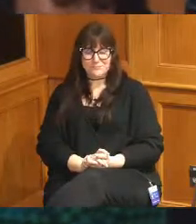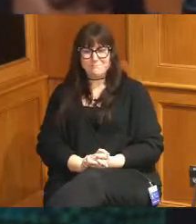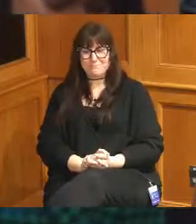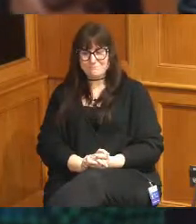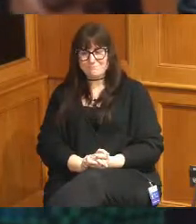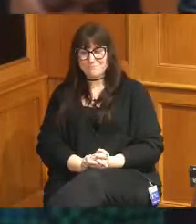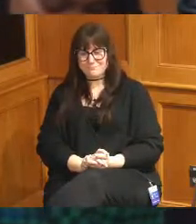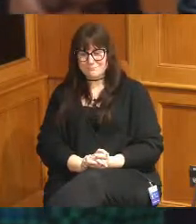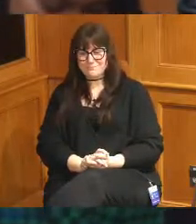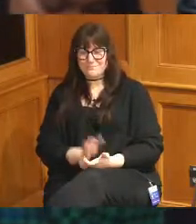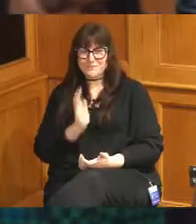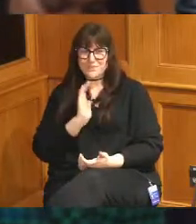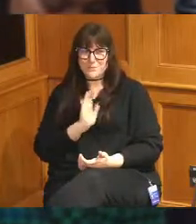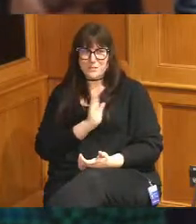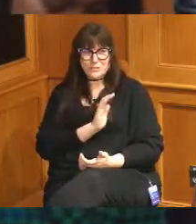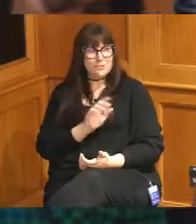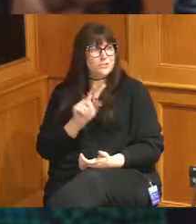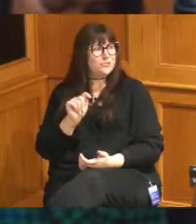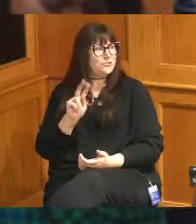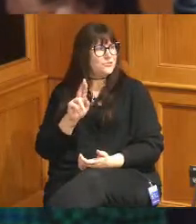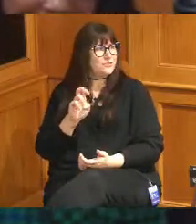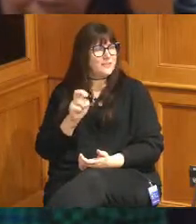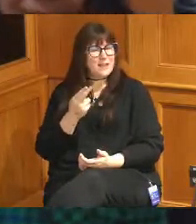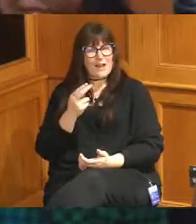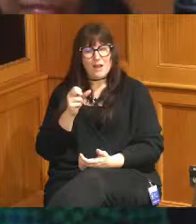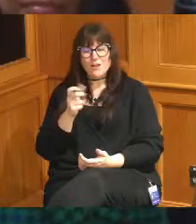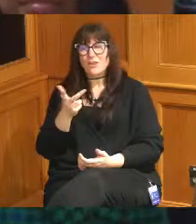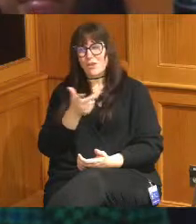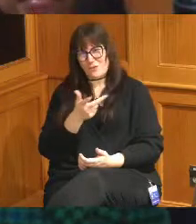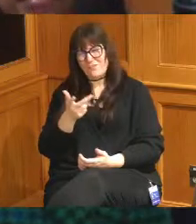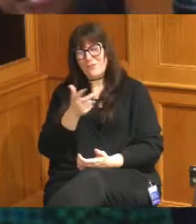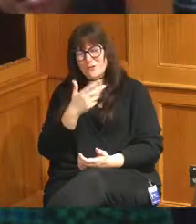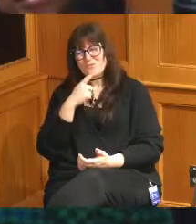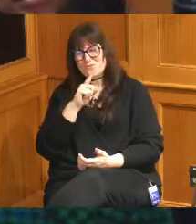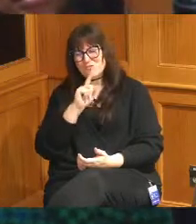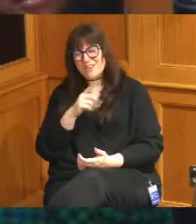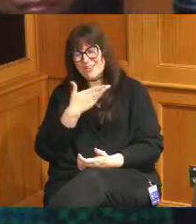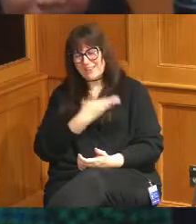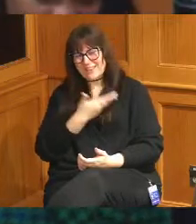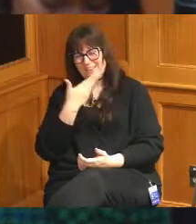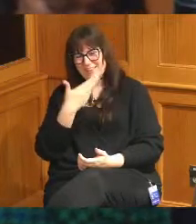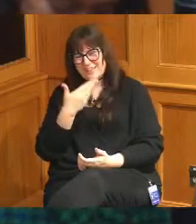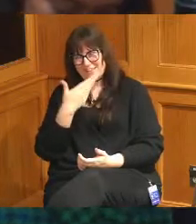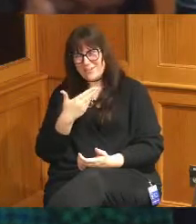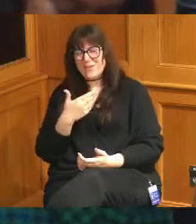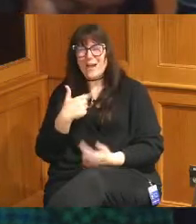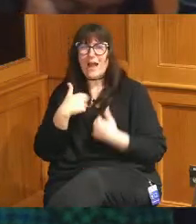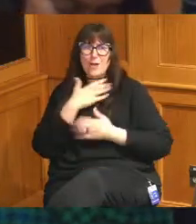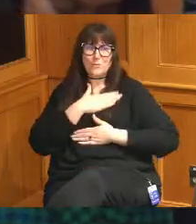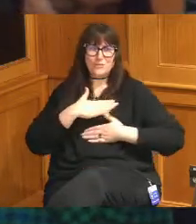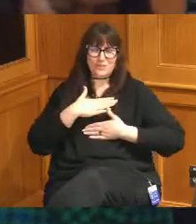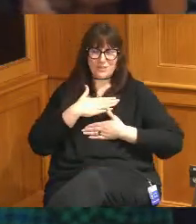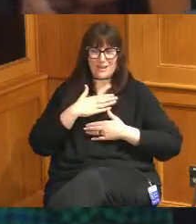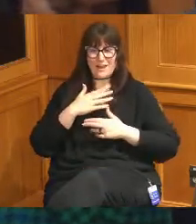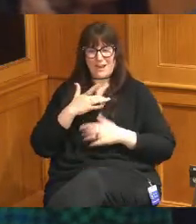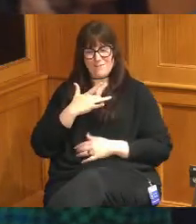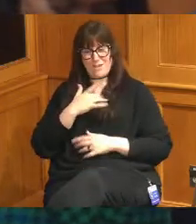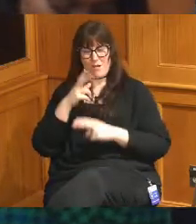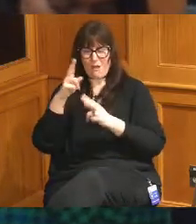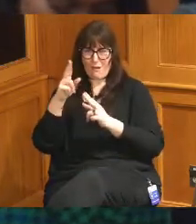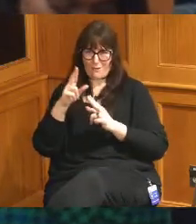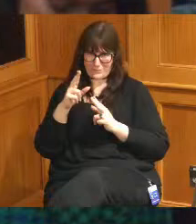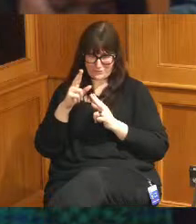Commissioner Driehaus, Dumas, and Reese. I really appreciate the honor, and I am very